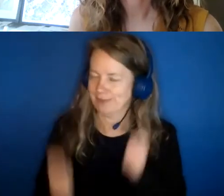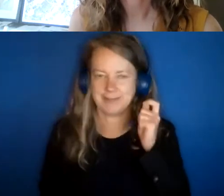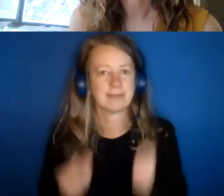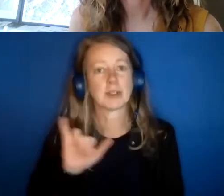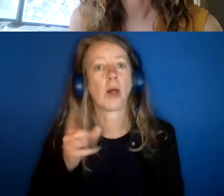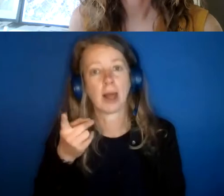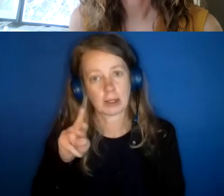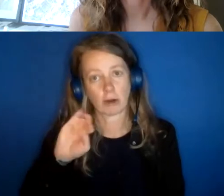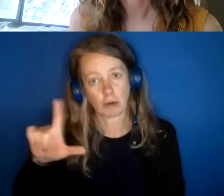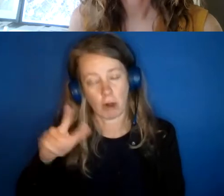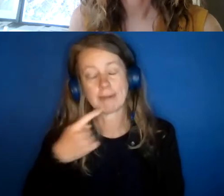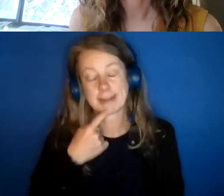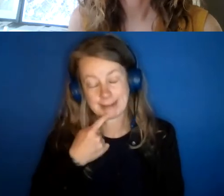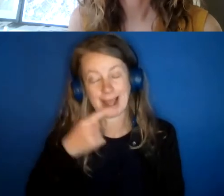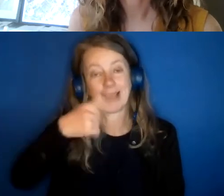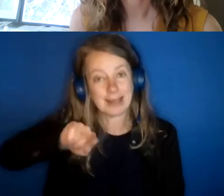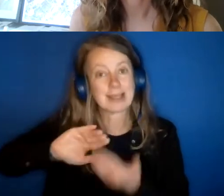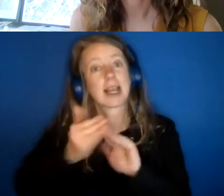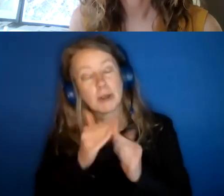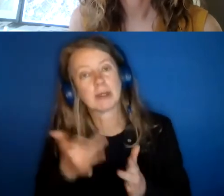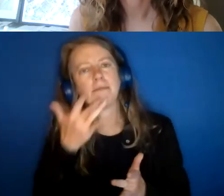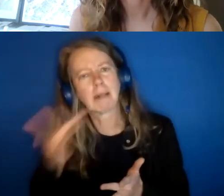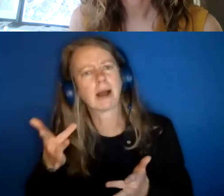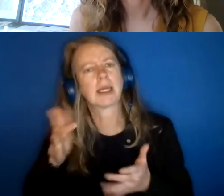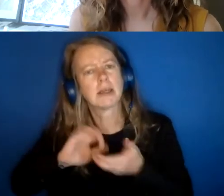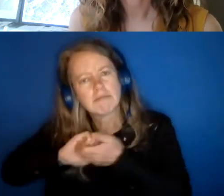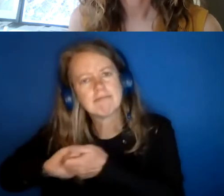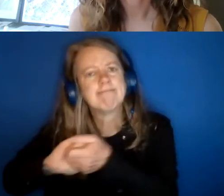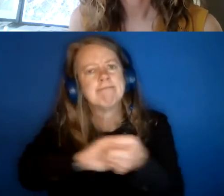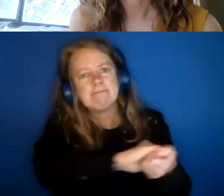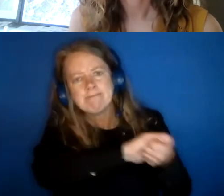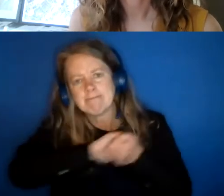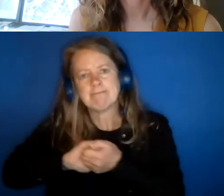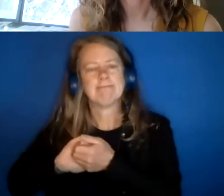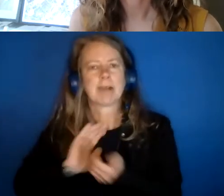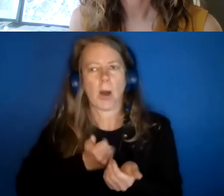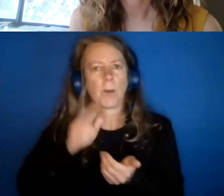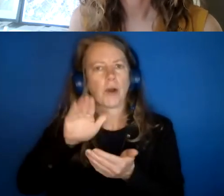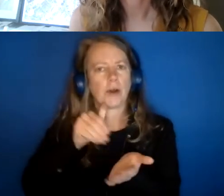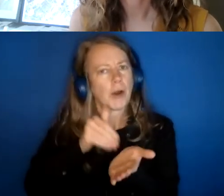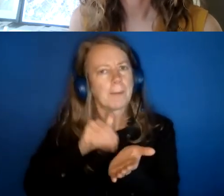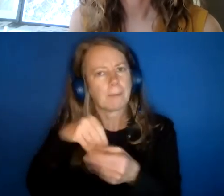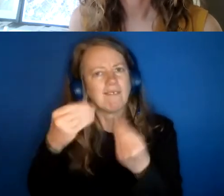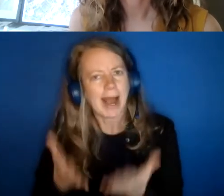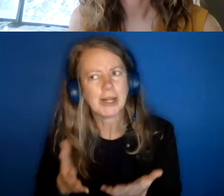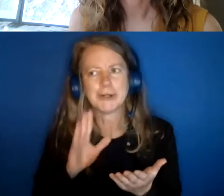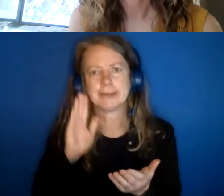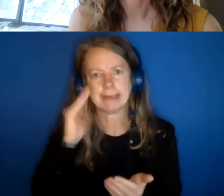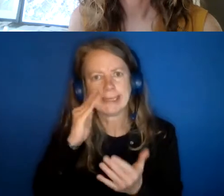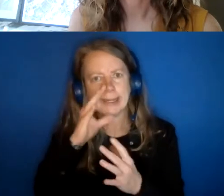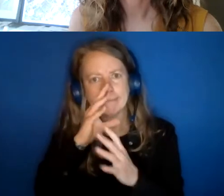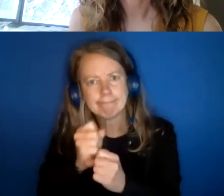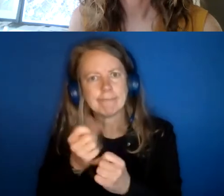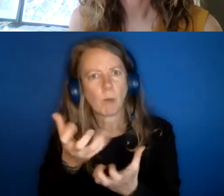very collaborative community, a very engaged community of providers. And so if we find out what the answers are to this,